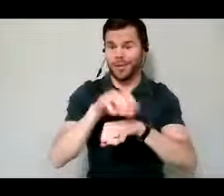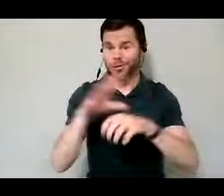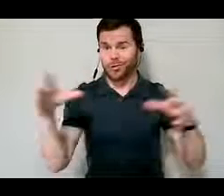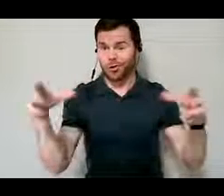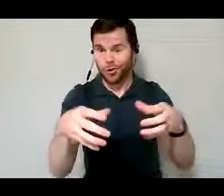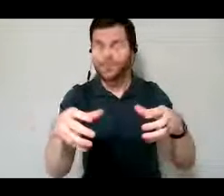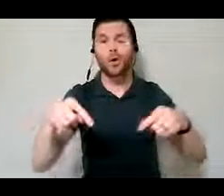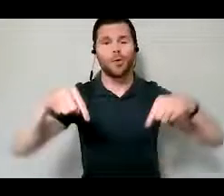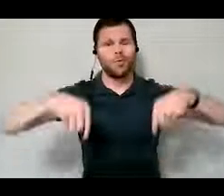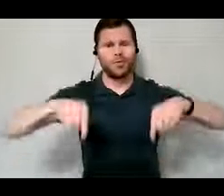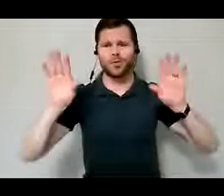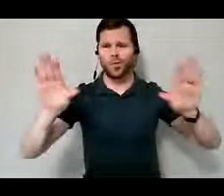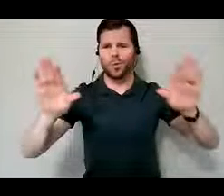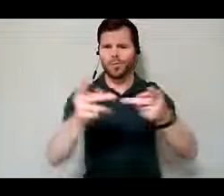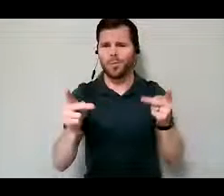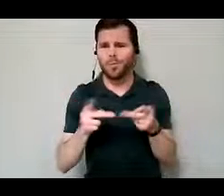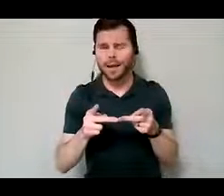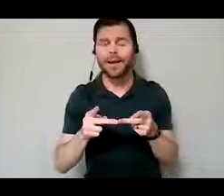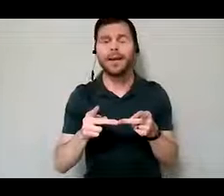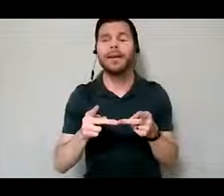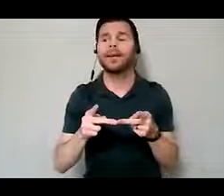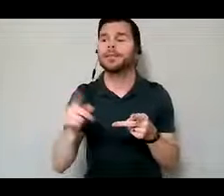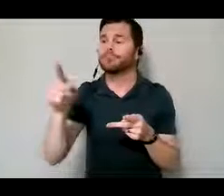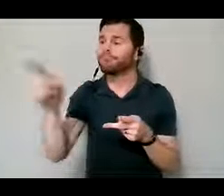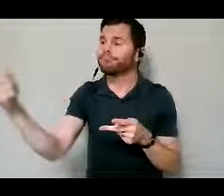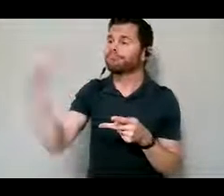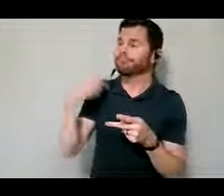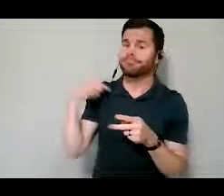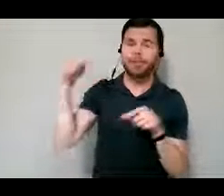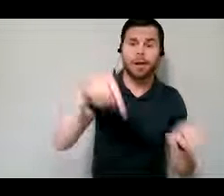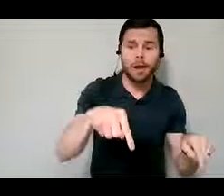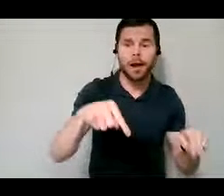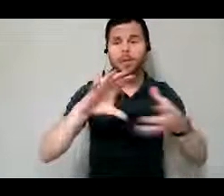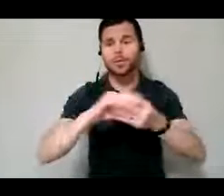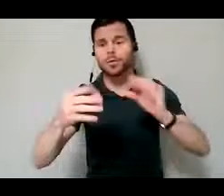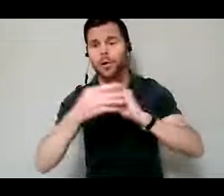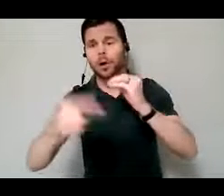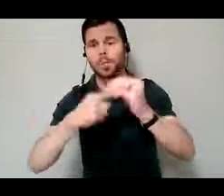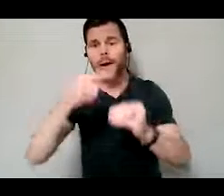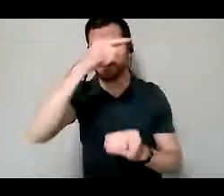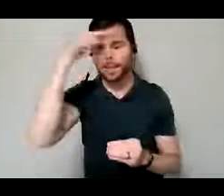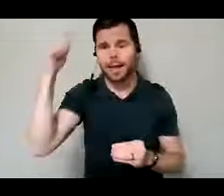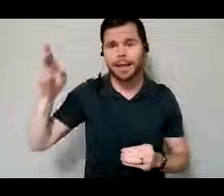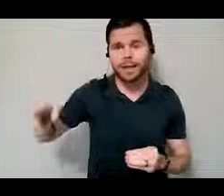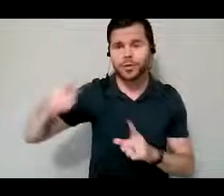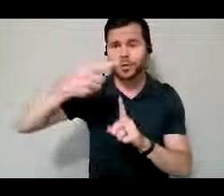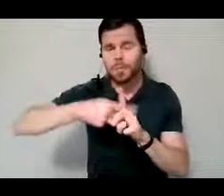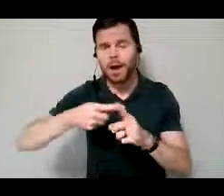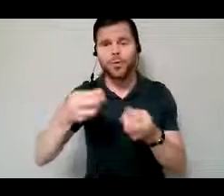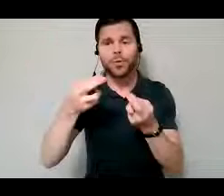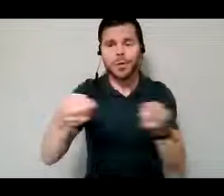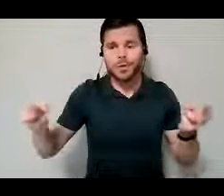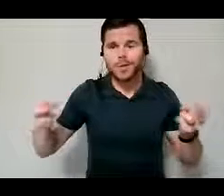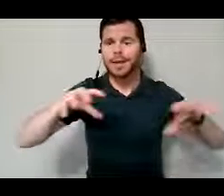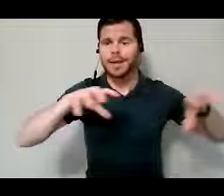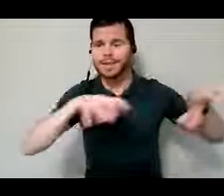be in. I was asked to be here today to talk a little bit about the Black History Month resources and activities that will be available